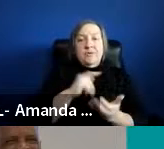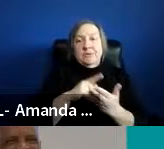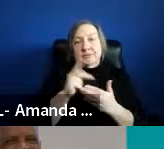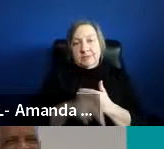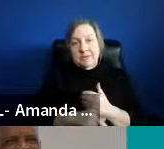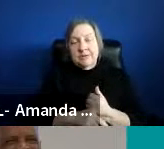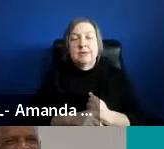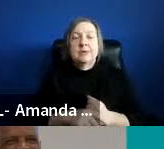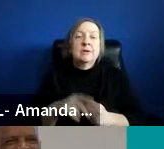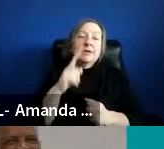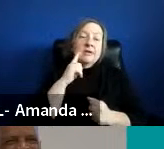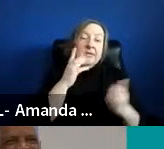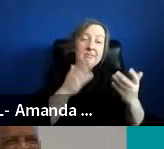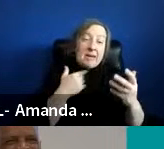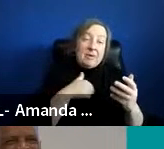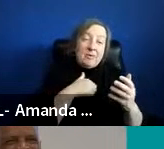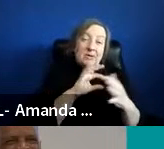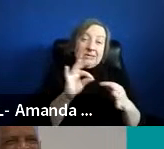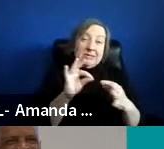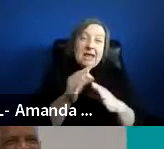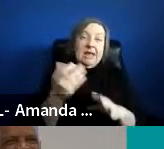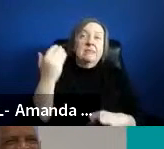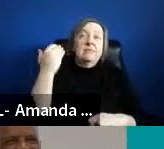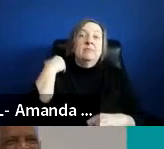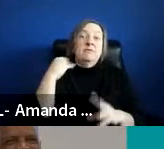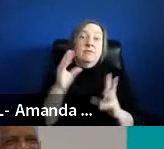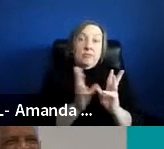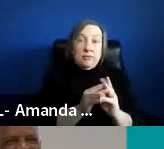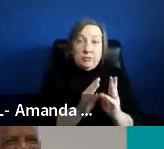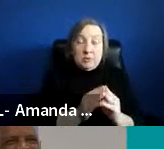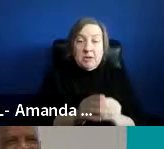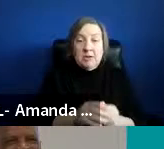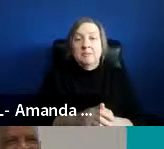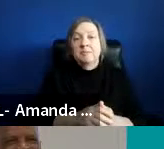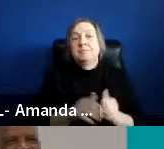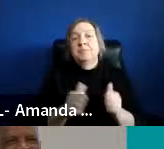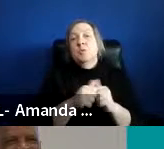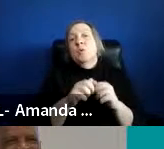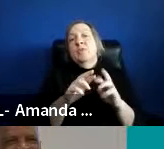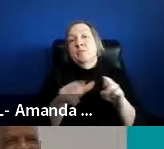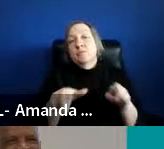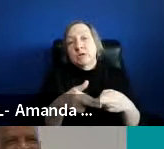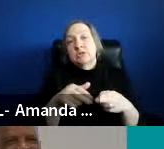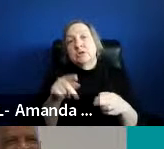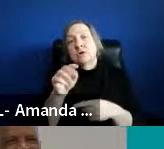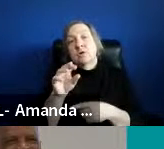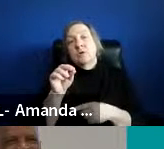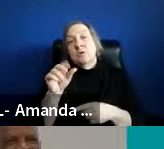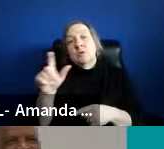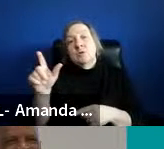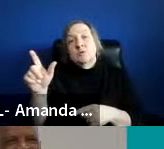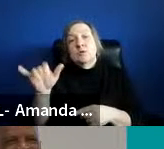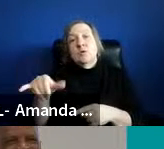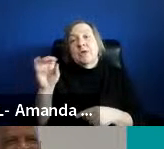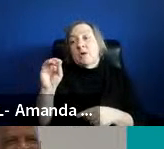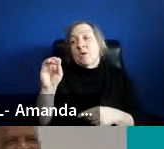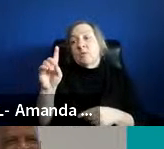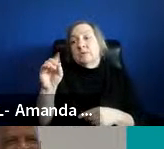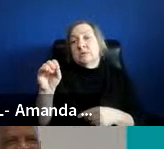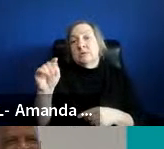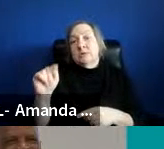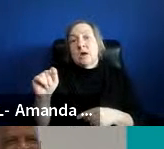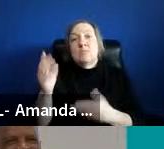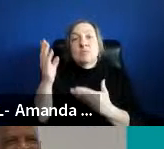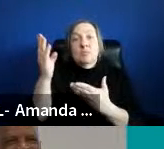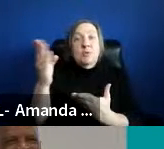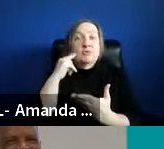think we may have said this in one of the early meetings, but with the regional tolling that ODOT was proposing for this program,